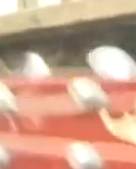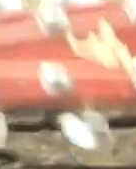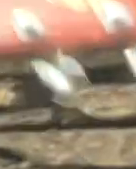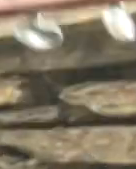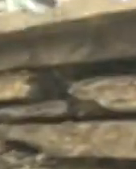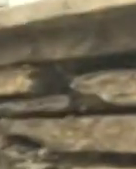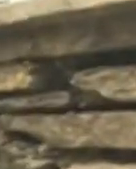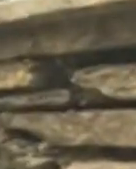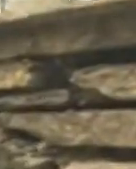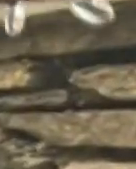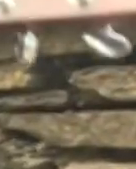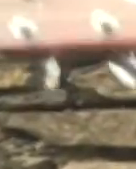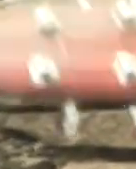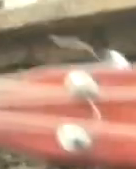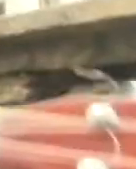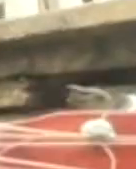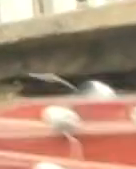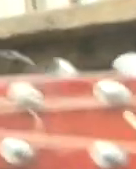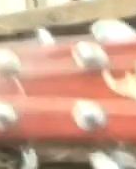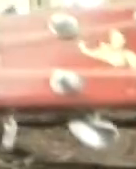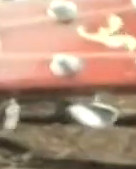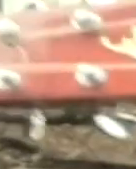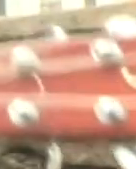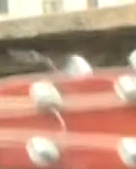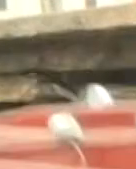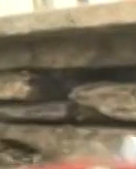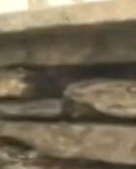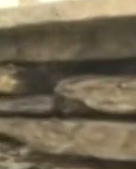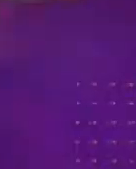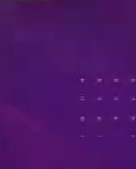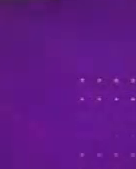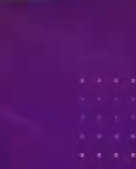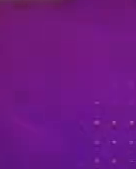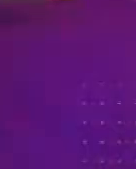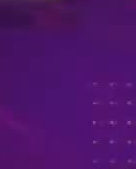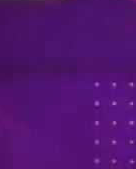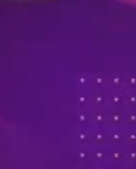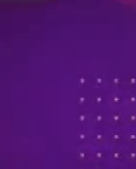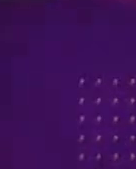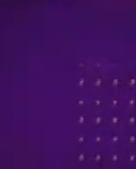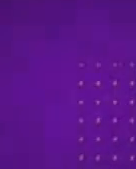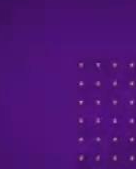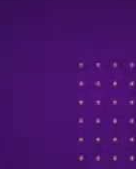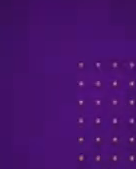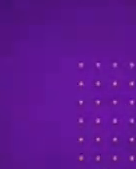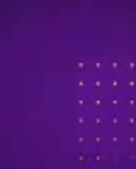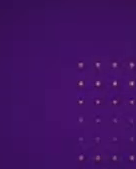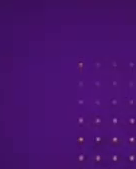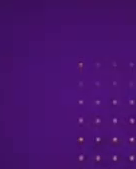tena, oh yeah yeah yeah yeah yeah yeah yeah yeah yeah yeah.